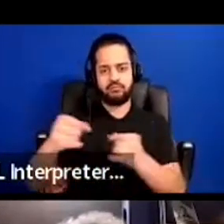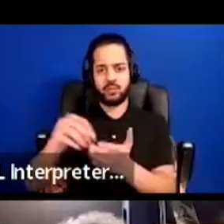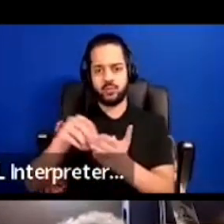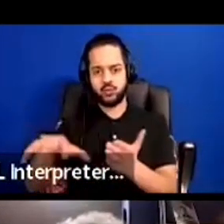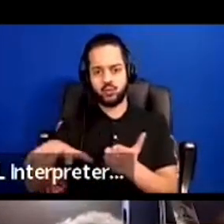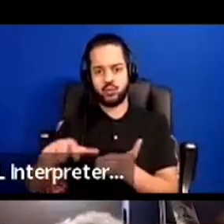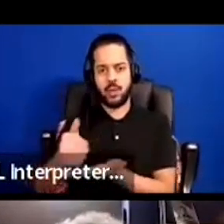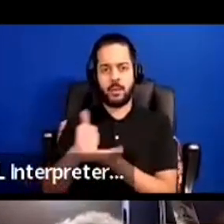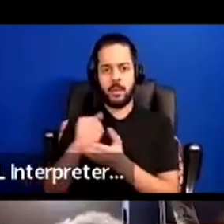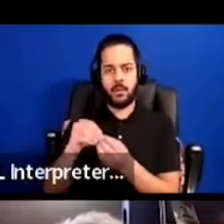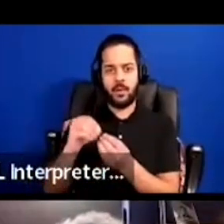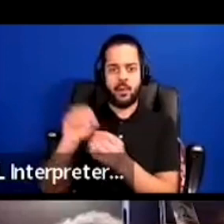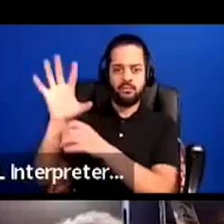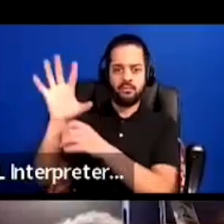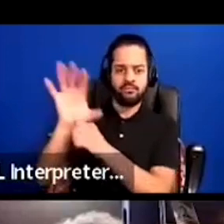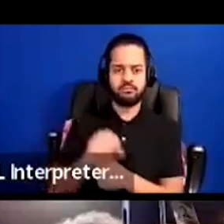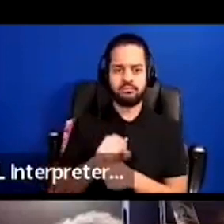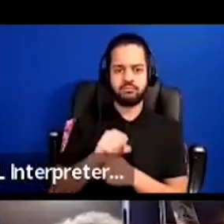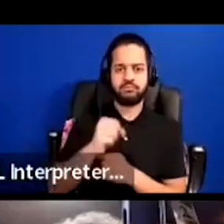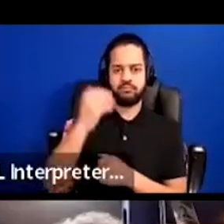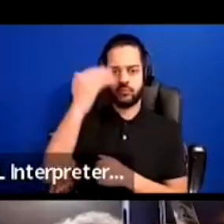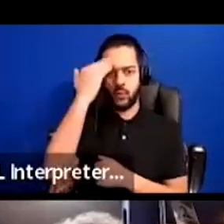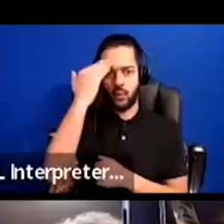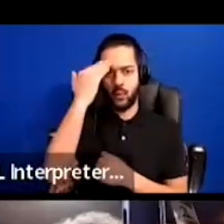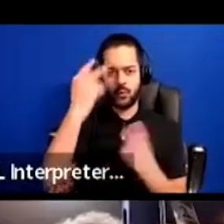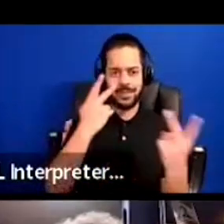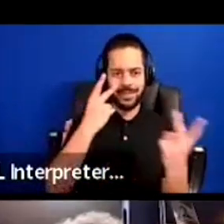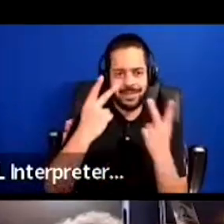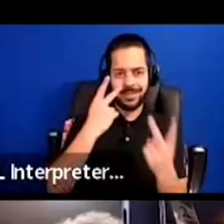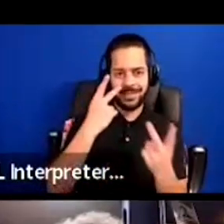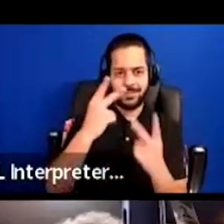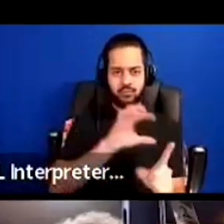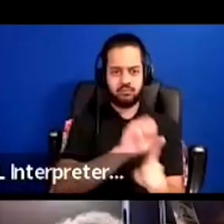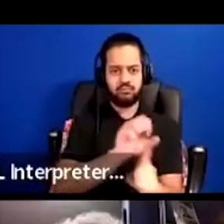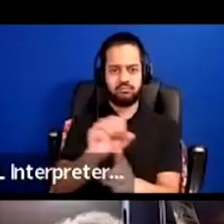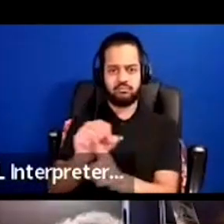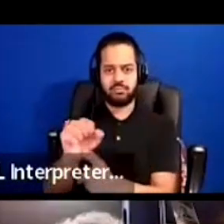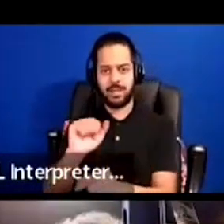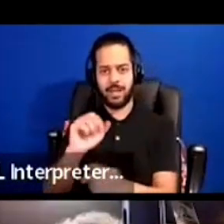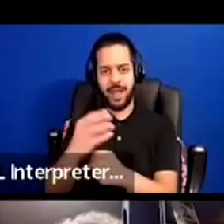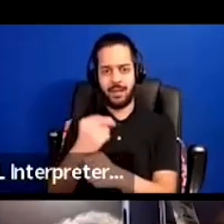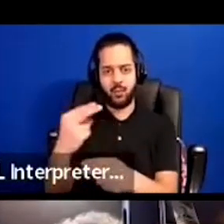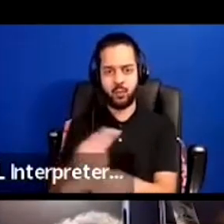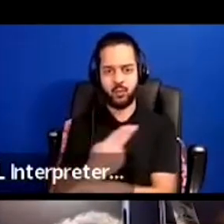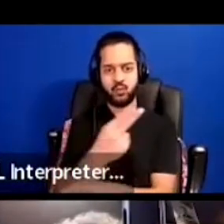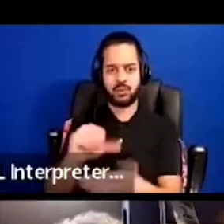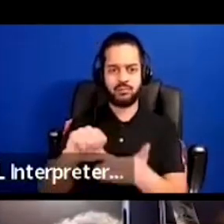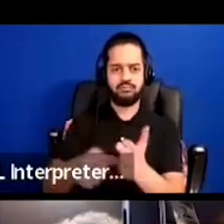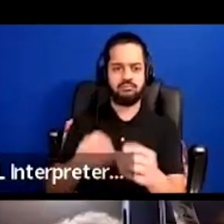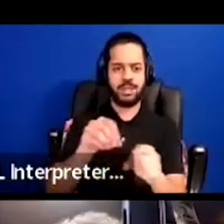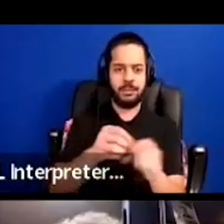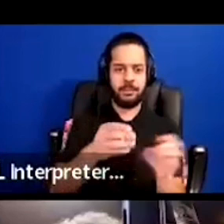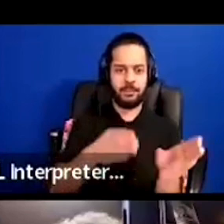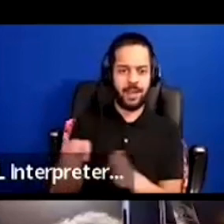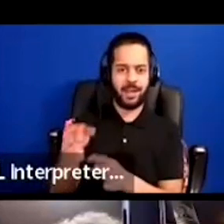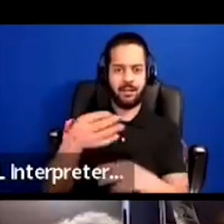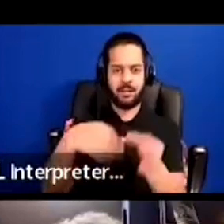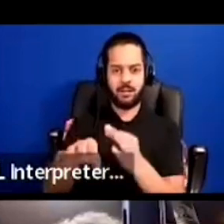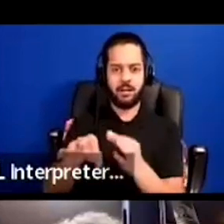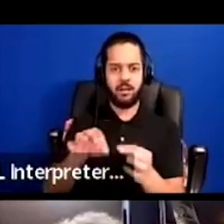of definitely explicitly saying that in the child's plan, so that it's not so cookie cutter